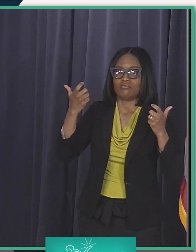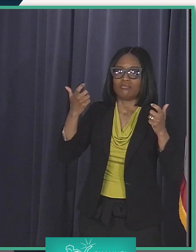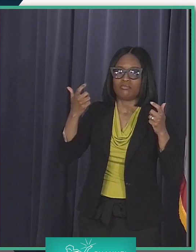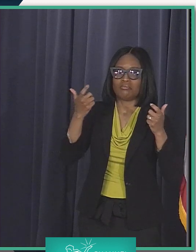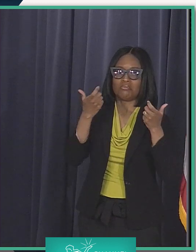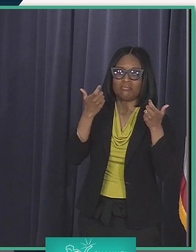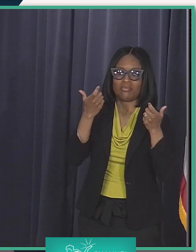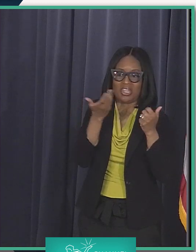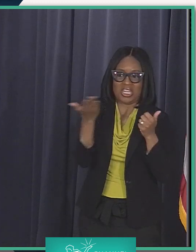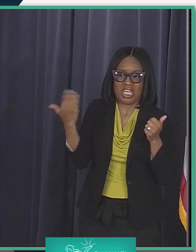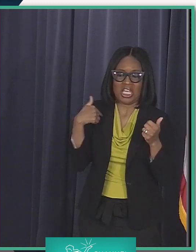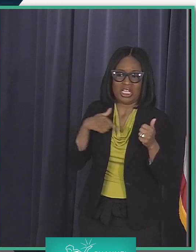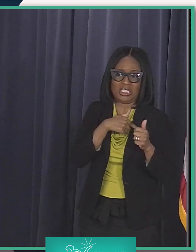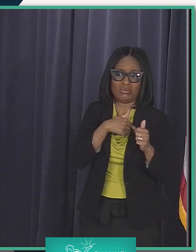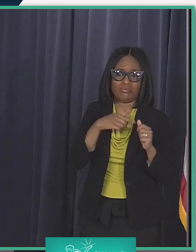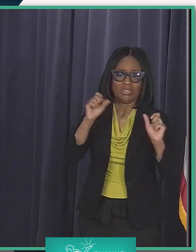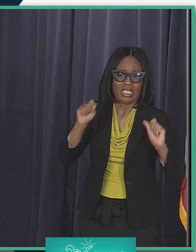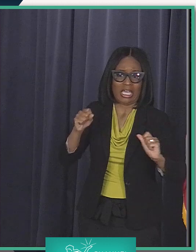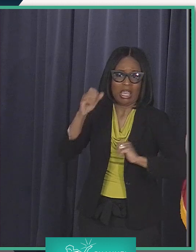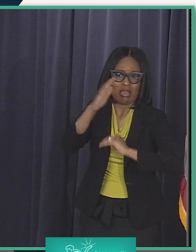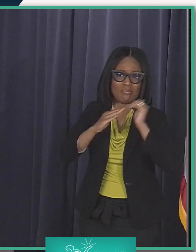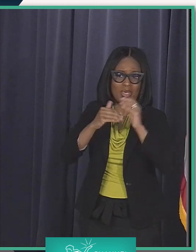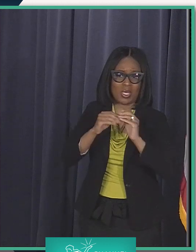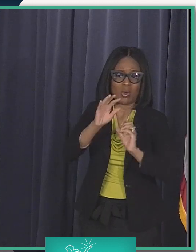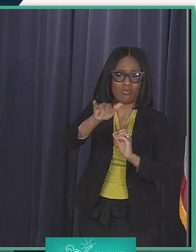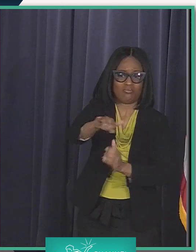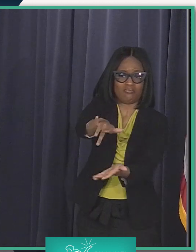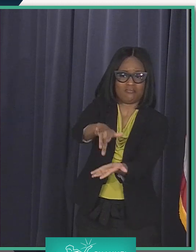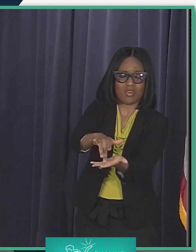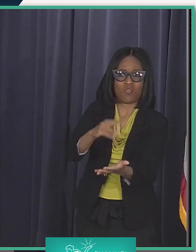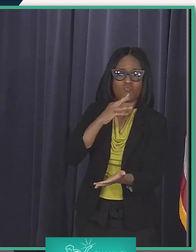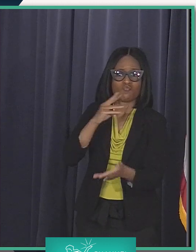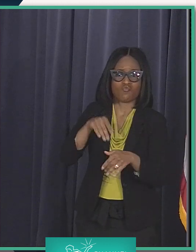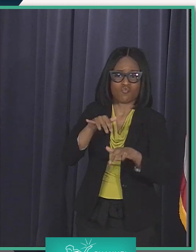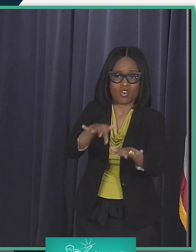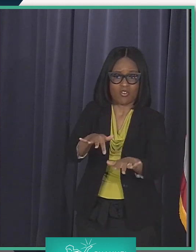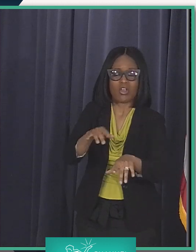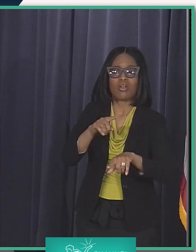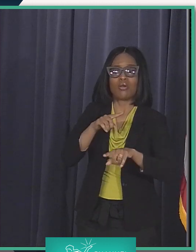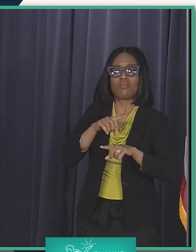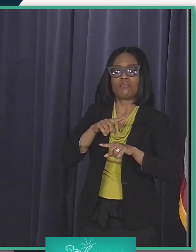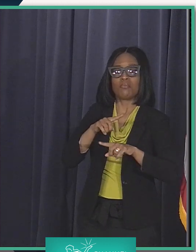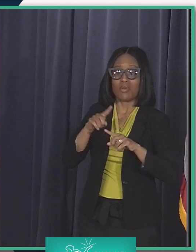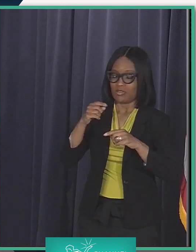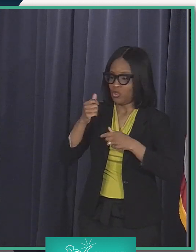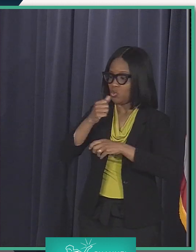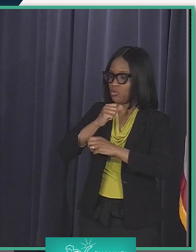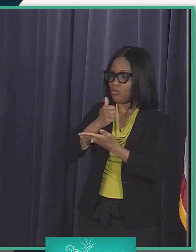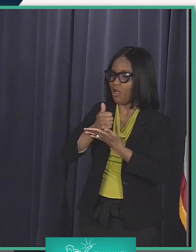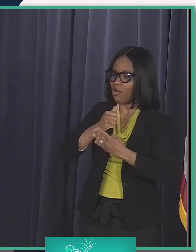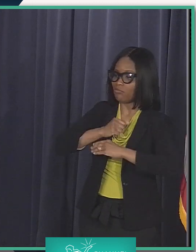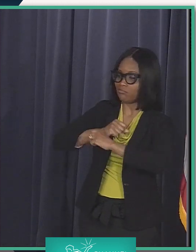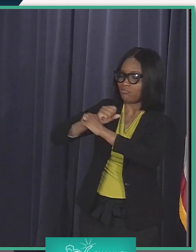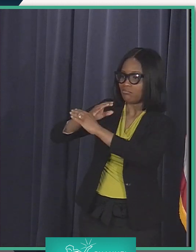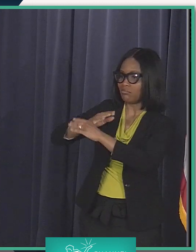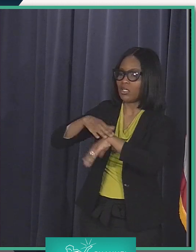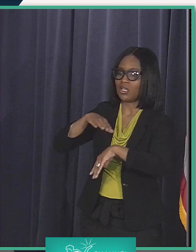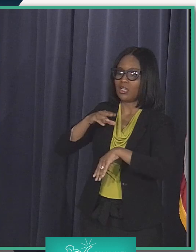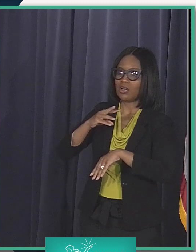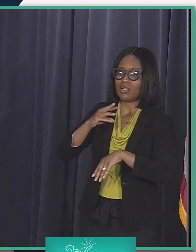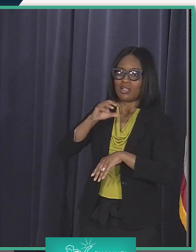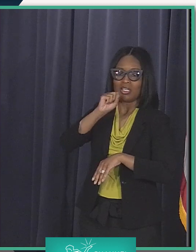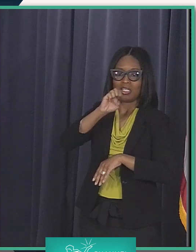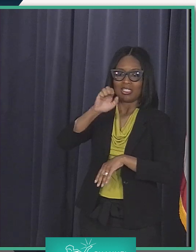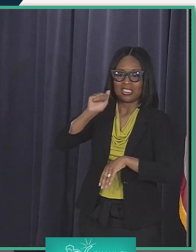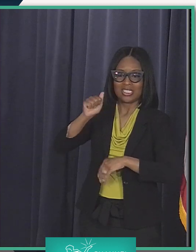built out in the river. There are major improvements homeowners can do to their own seawalls, which can be done through a